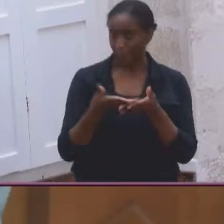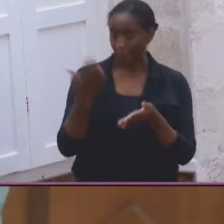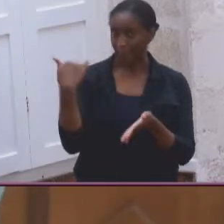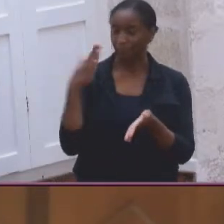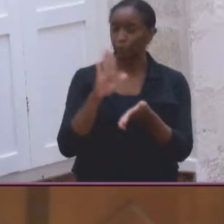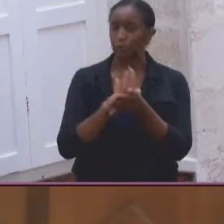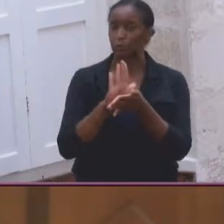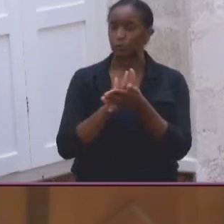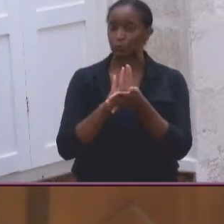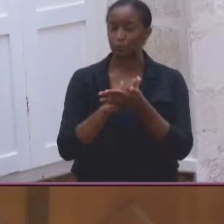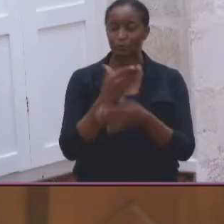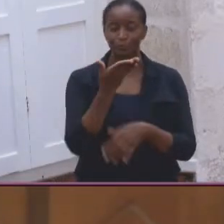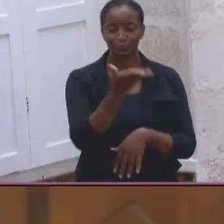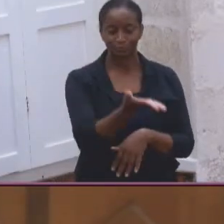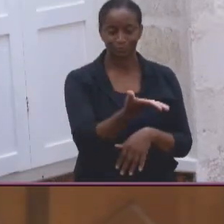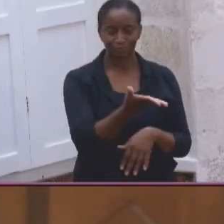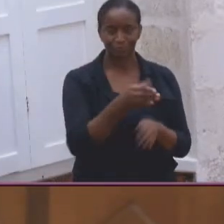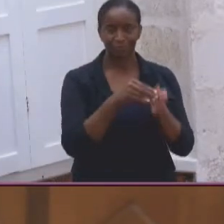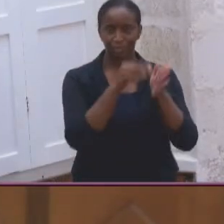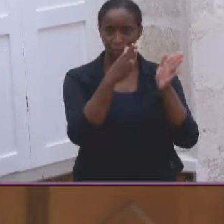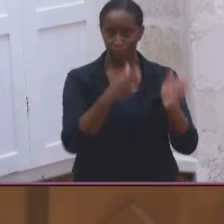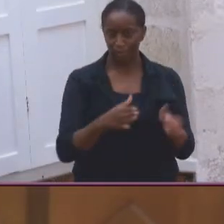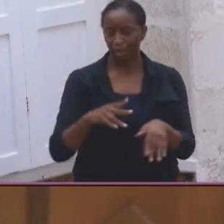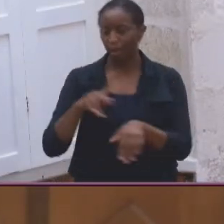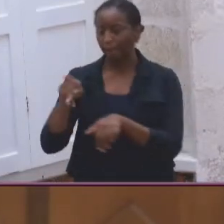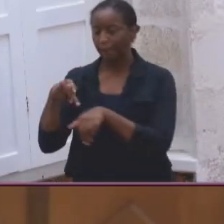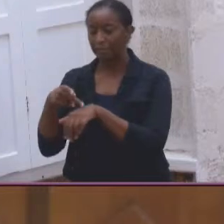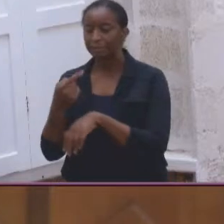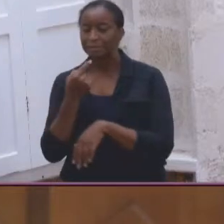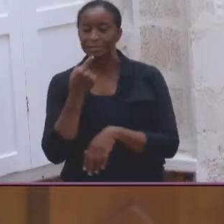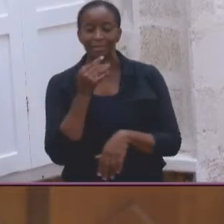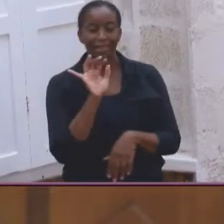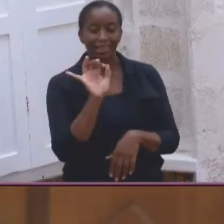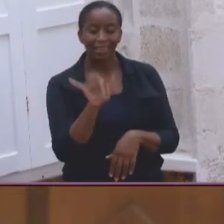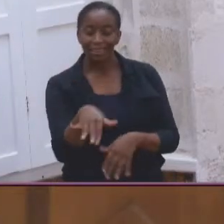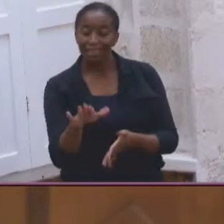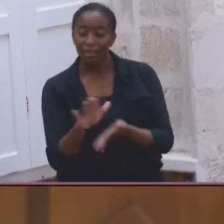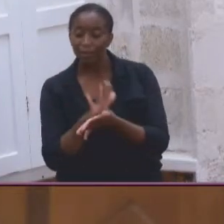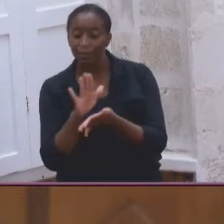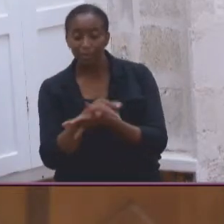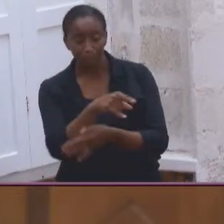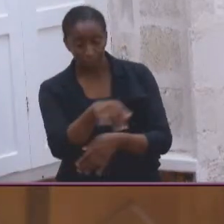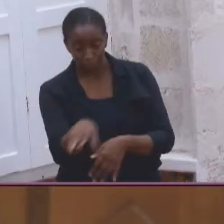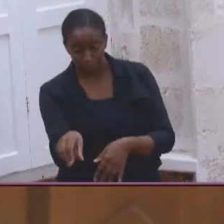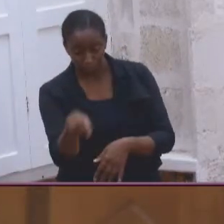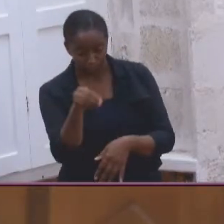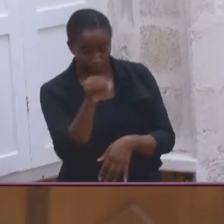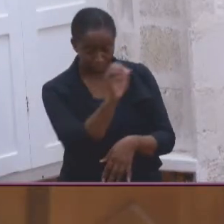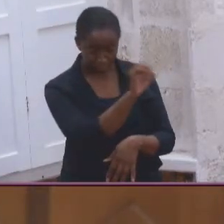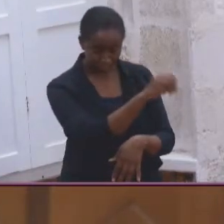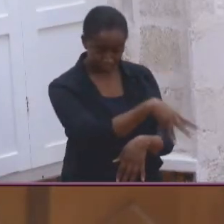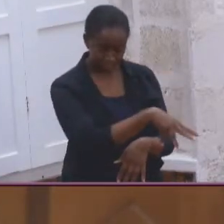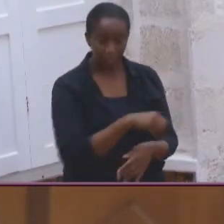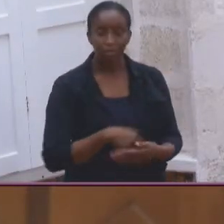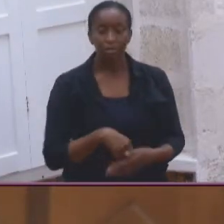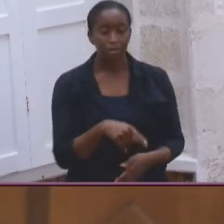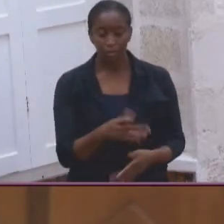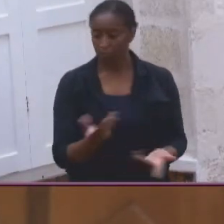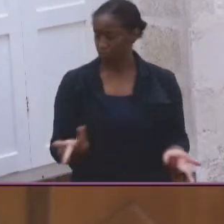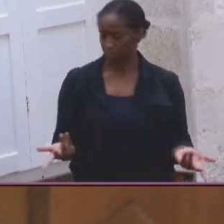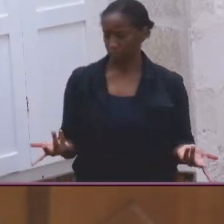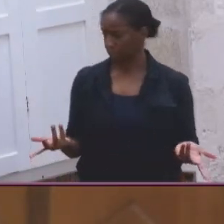paper. I don't know if y'all remember this, sir. And the child